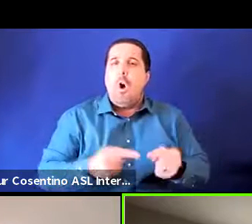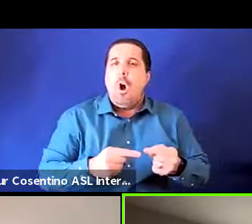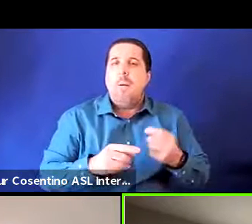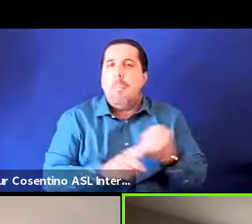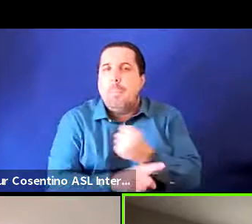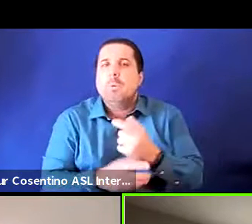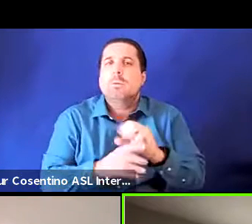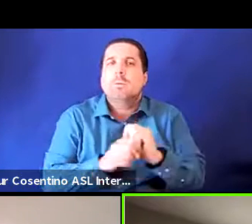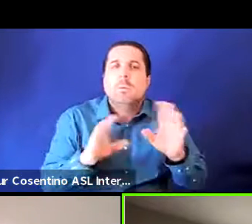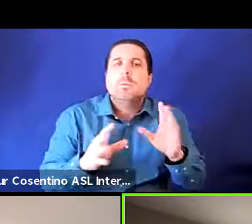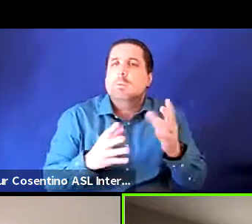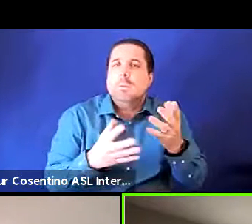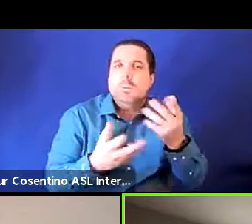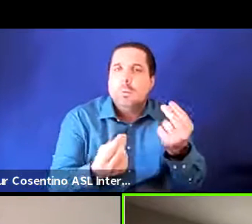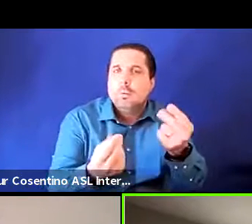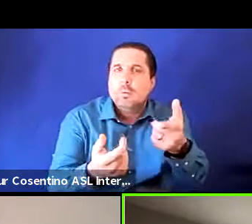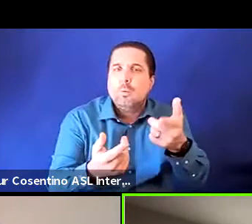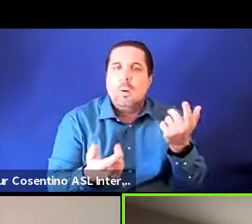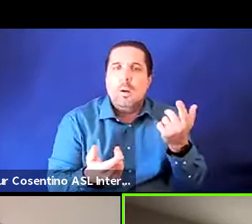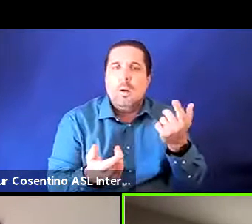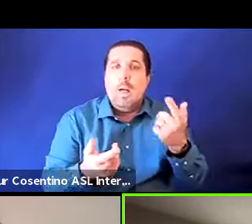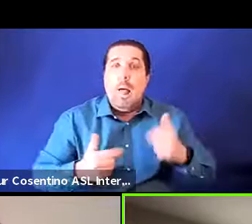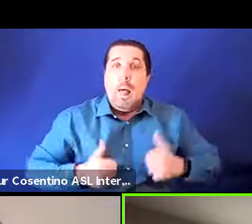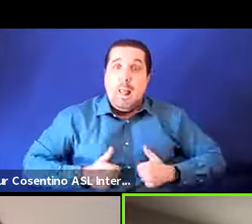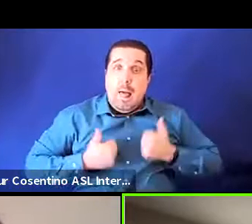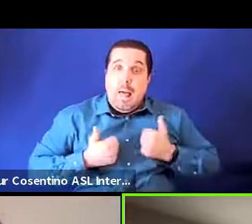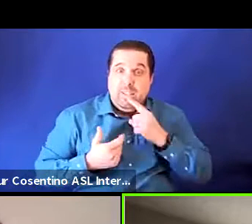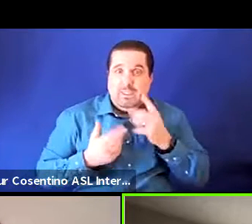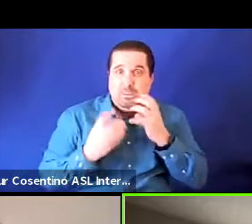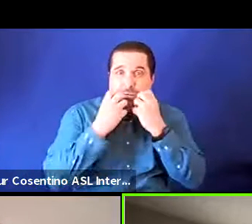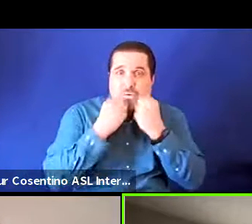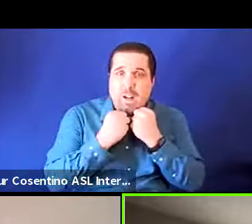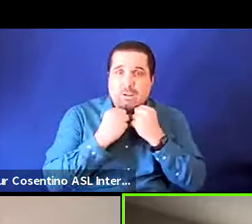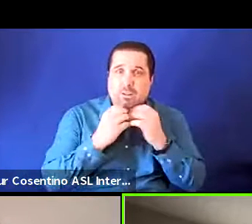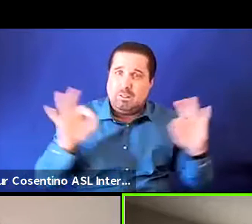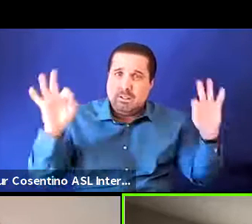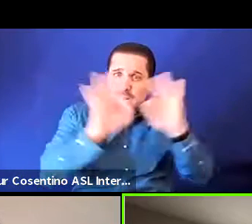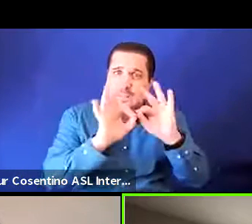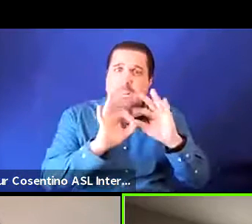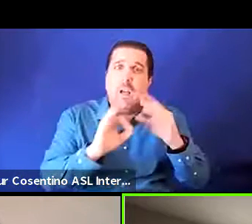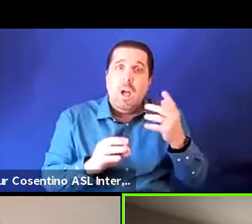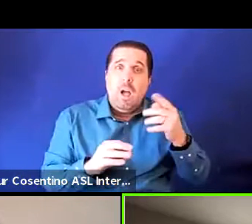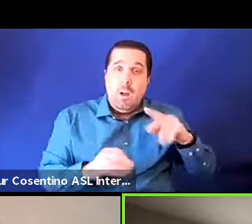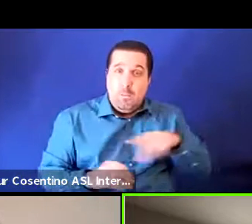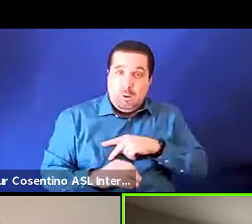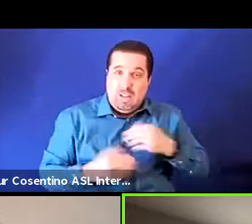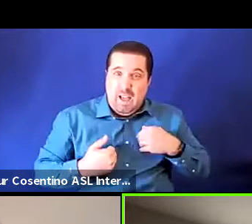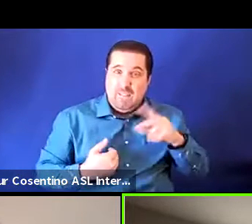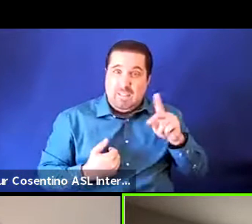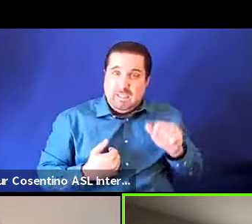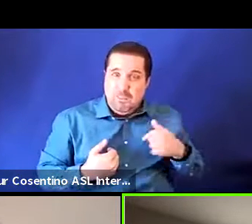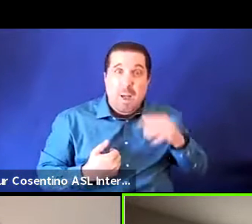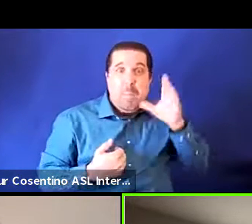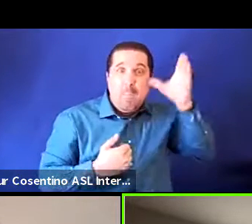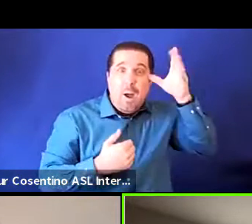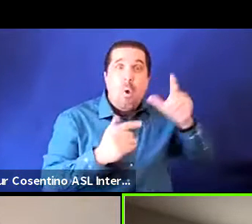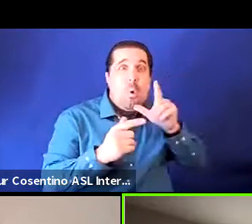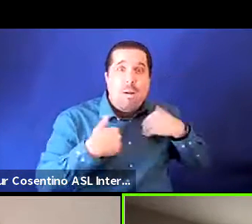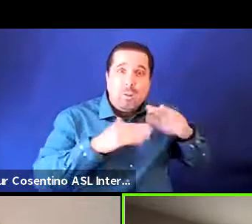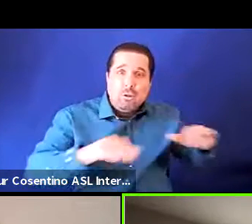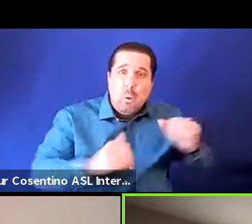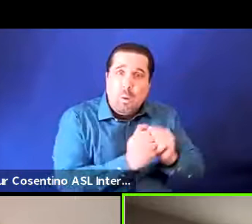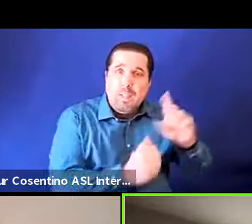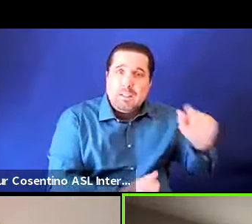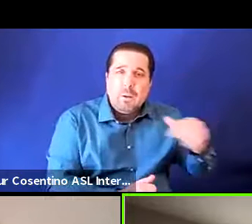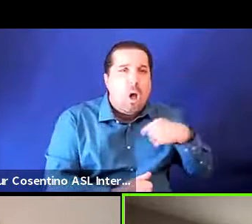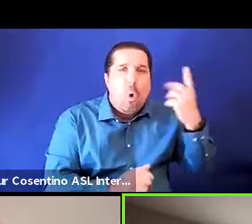is where life is precious. Life is precious. As a person with disabilities and as a parent to 2 children with disabilities, I always